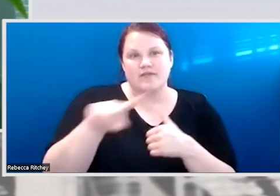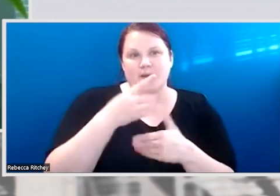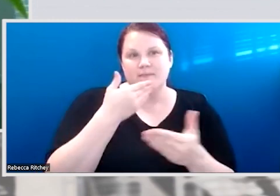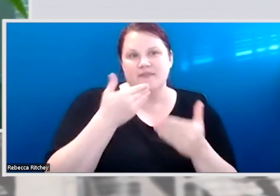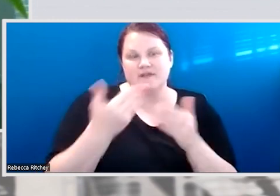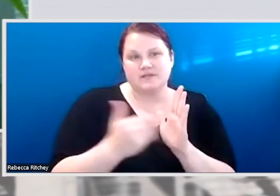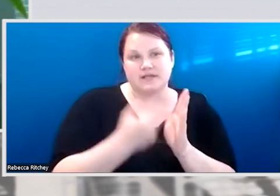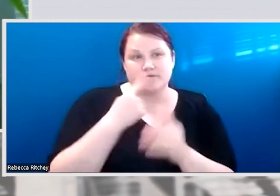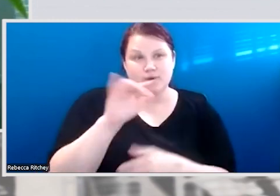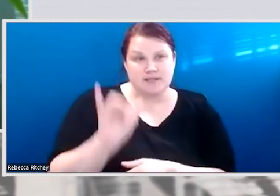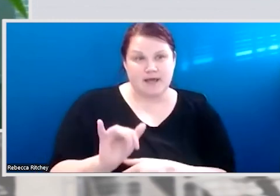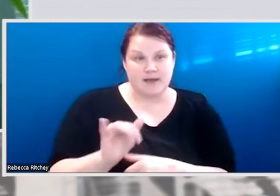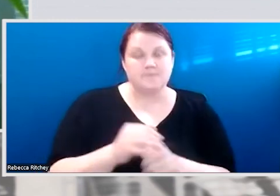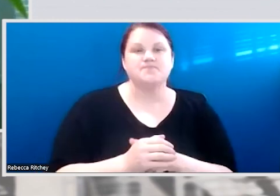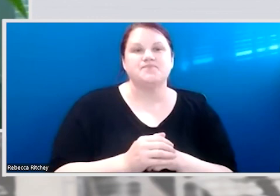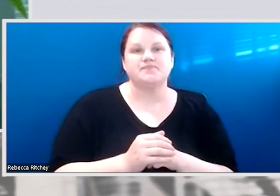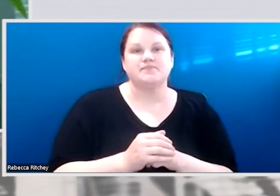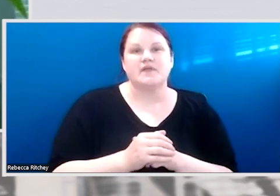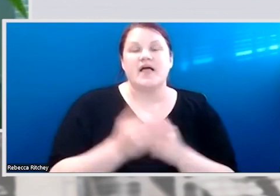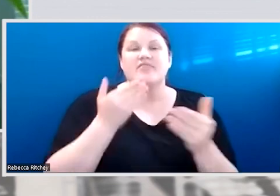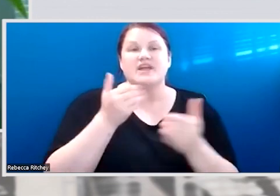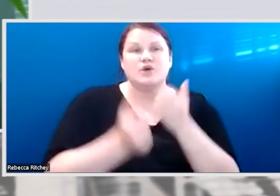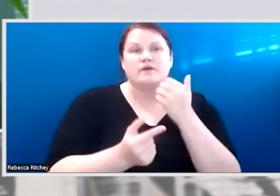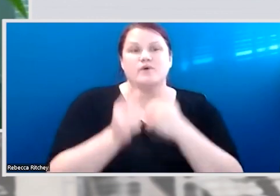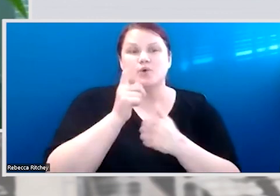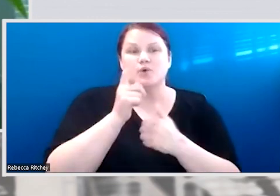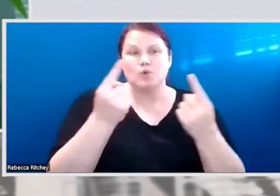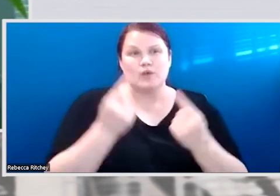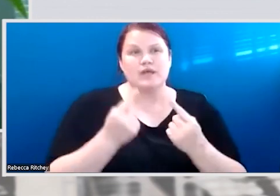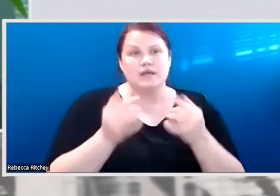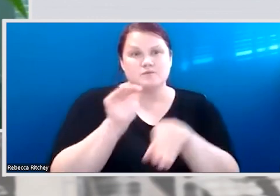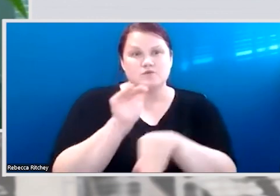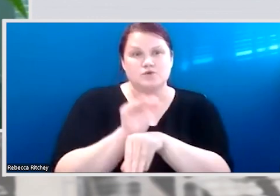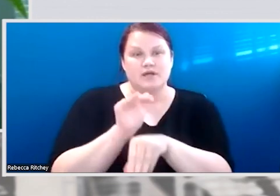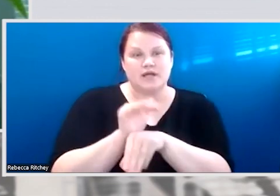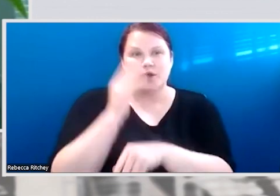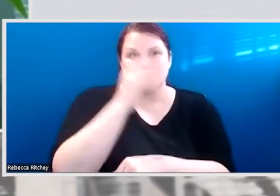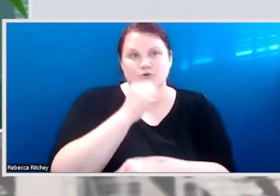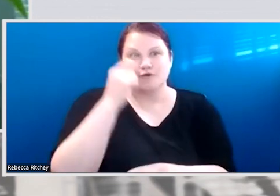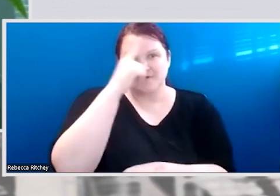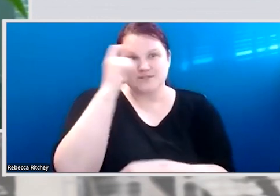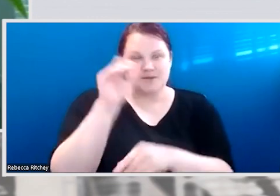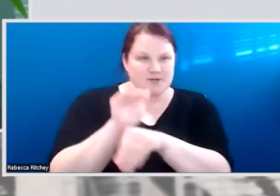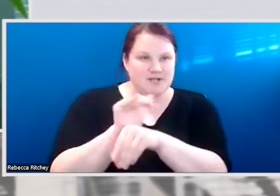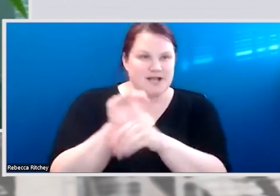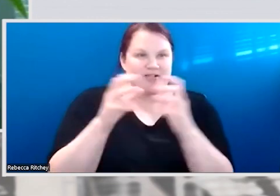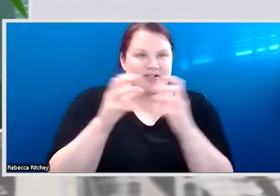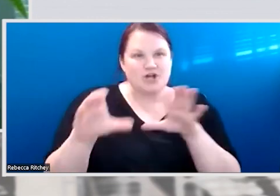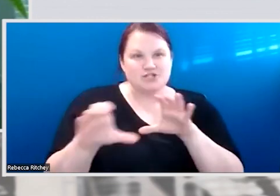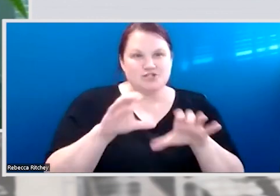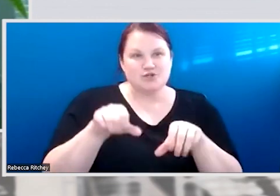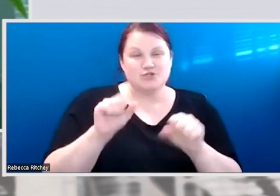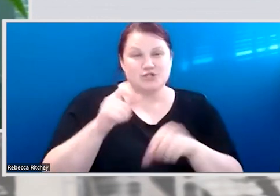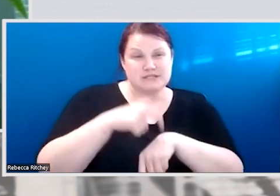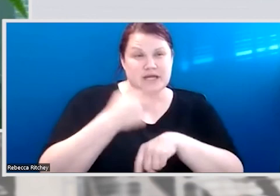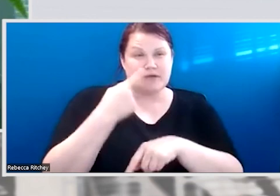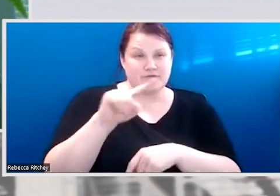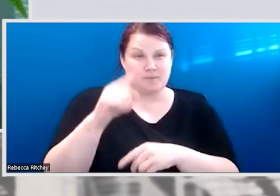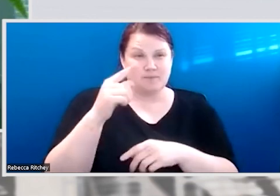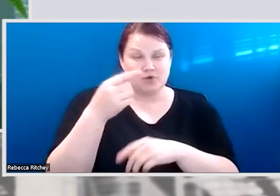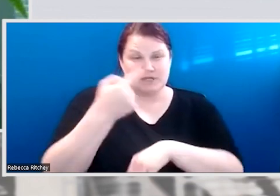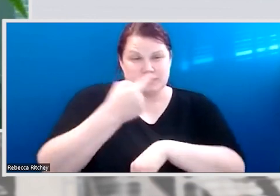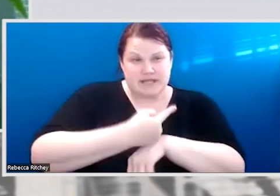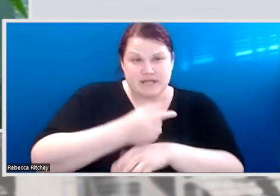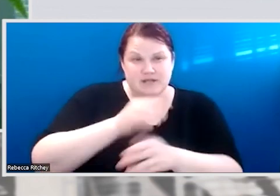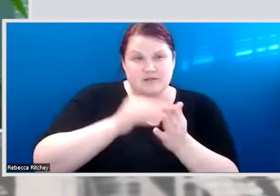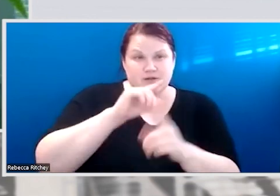again for that. And especially thank you to everybody that came out tonight. I know it's a beautiful summer night. There's a lot to do. You took time out of your day to come learn about the